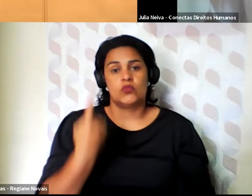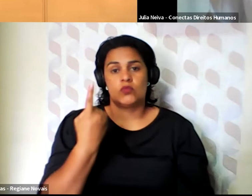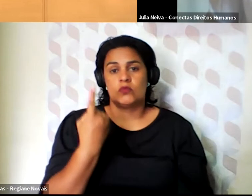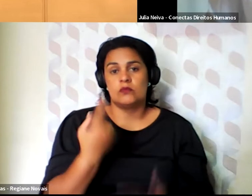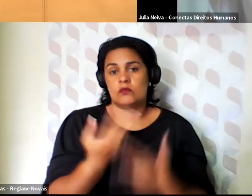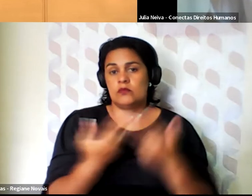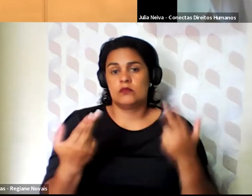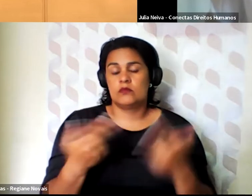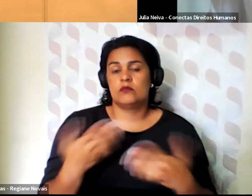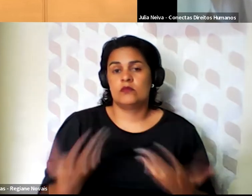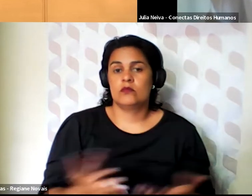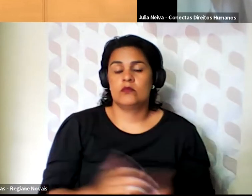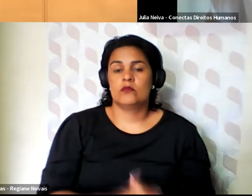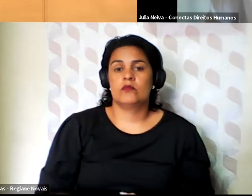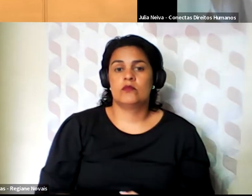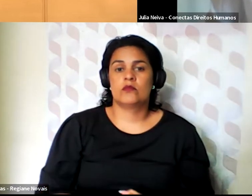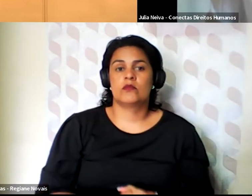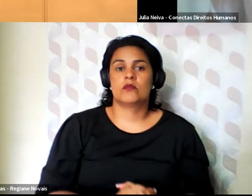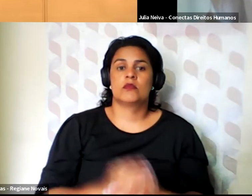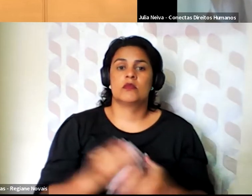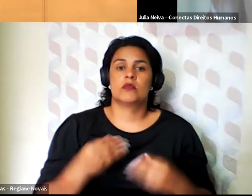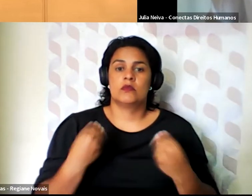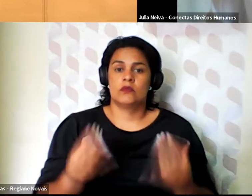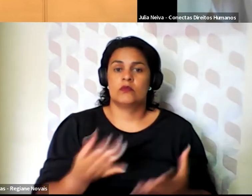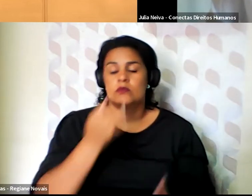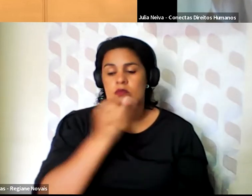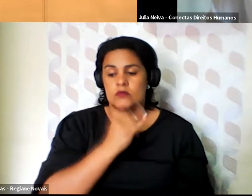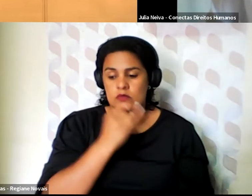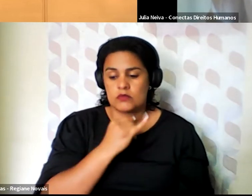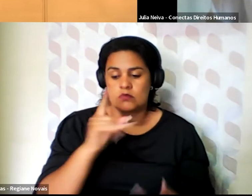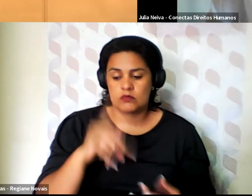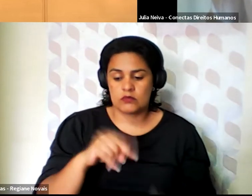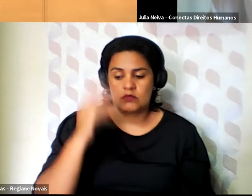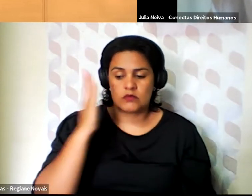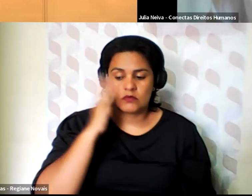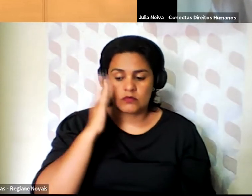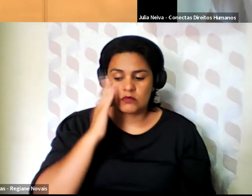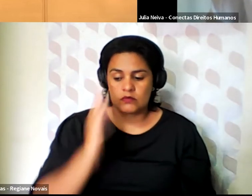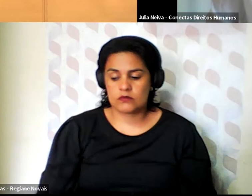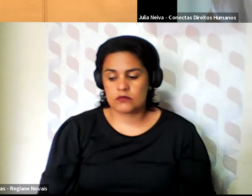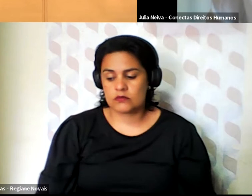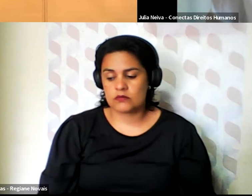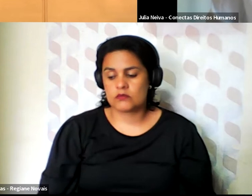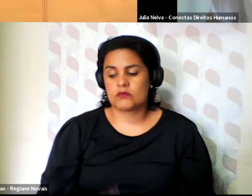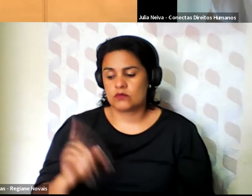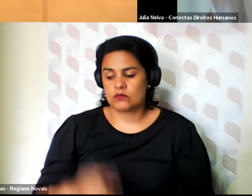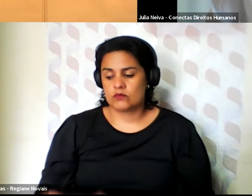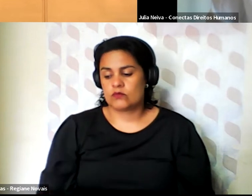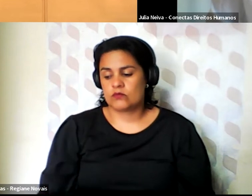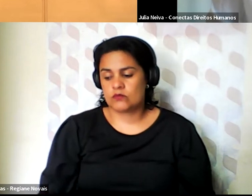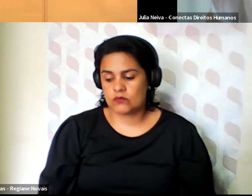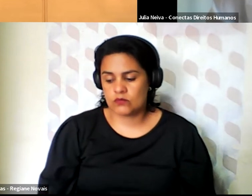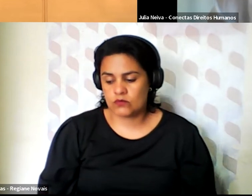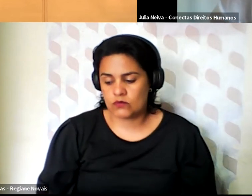which is a recommendation for what architecture you should have in schools